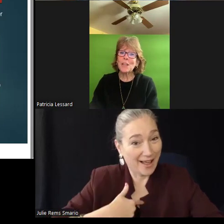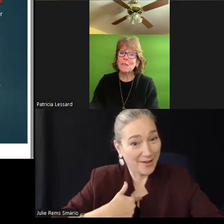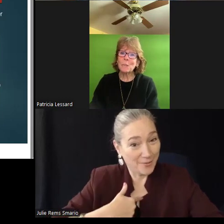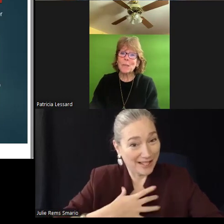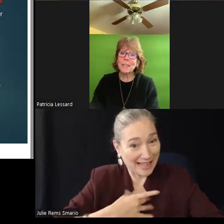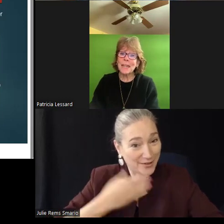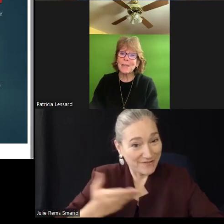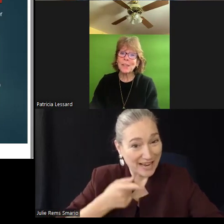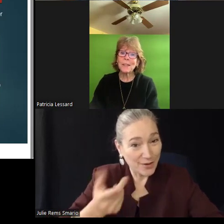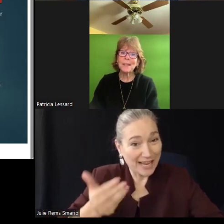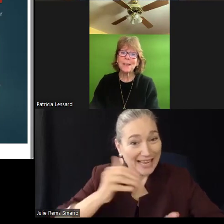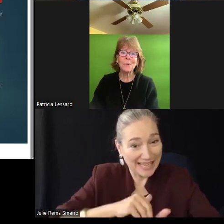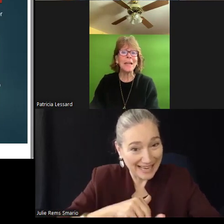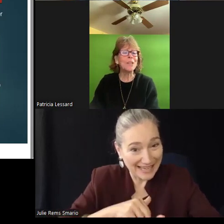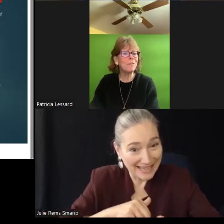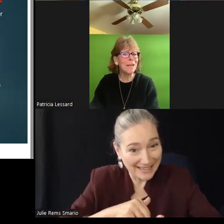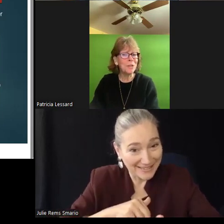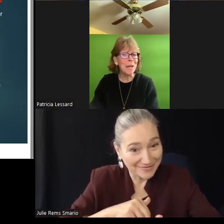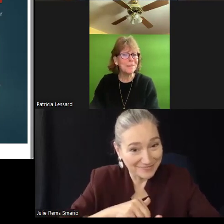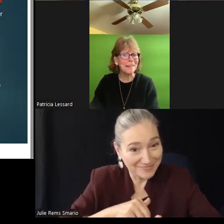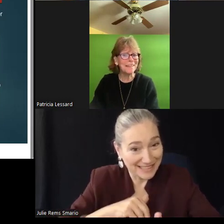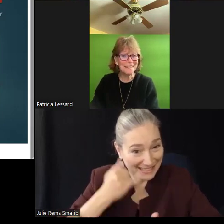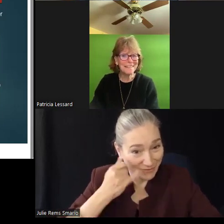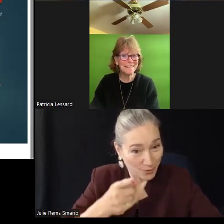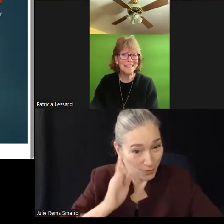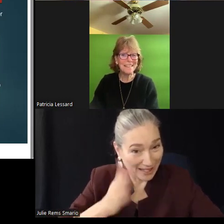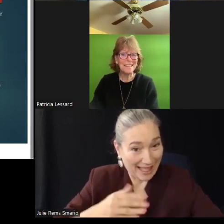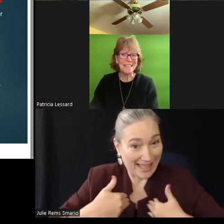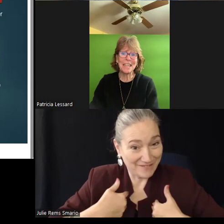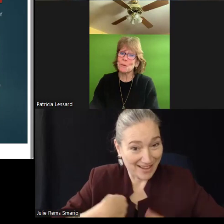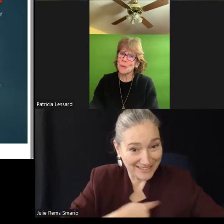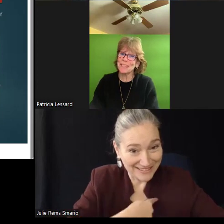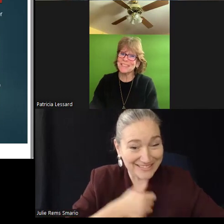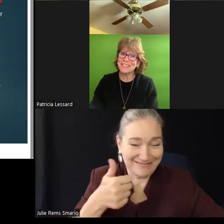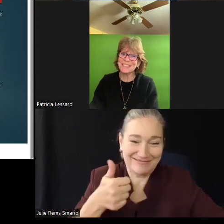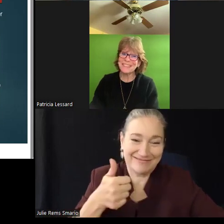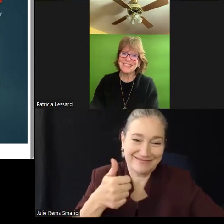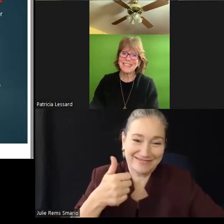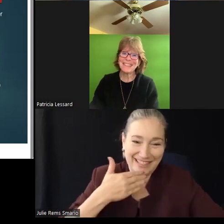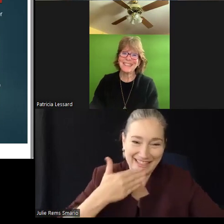And thank you for your presentation. We'd like to invite you back again, if you're willing.